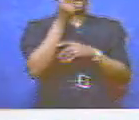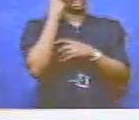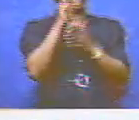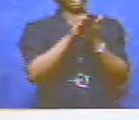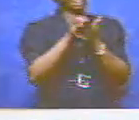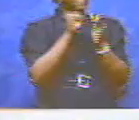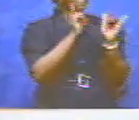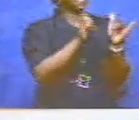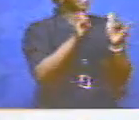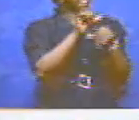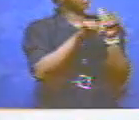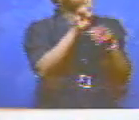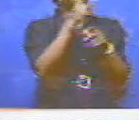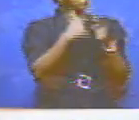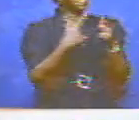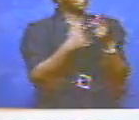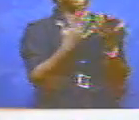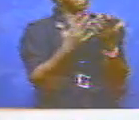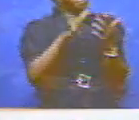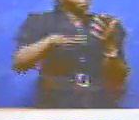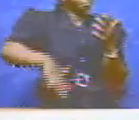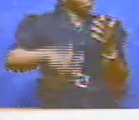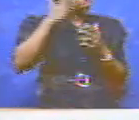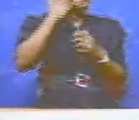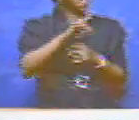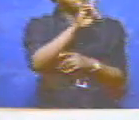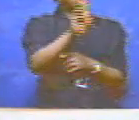taken close to 2 years. So what was the delay about?